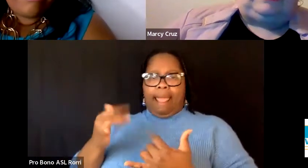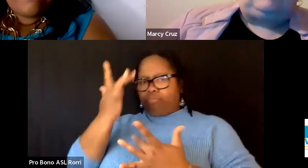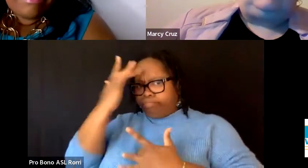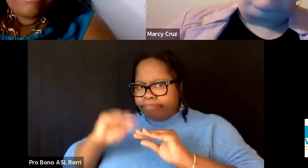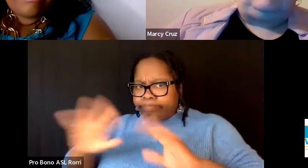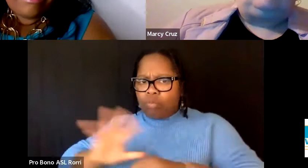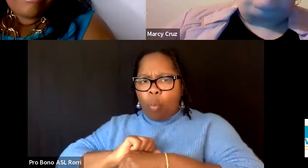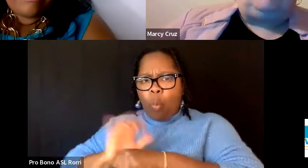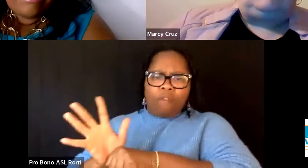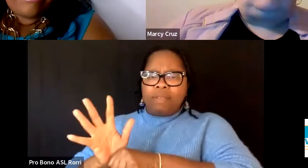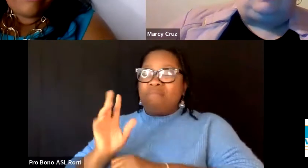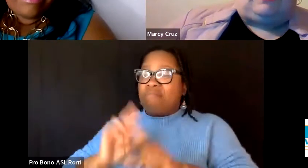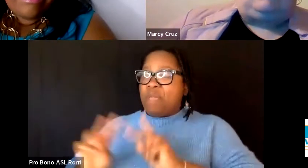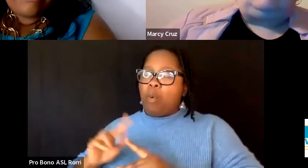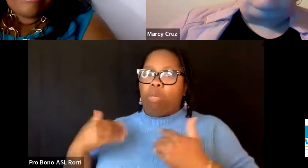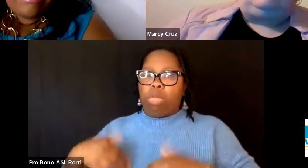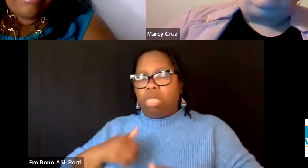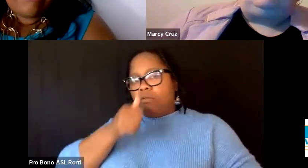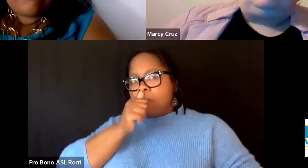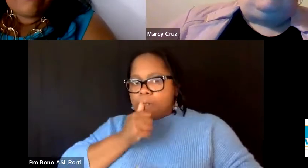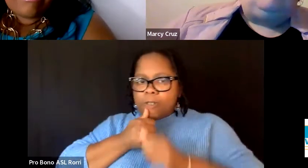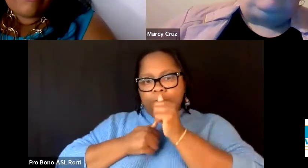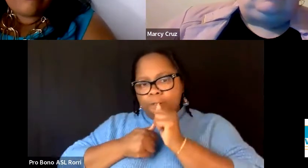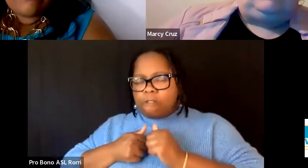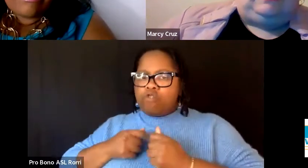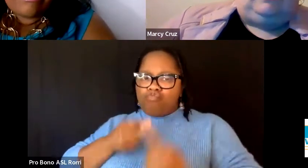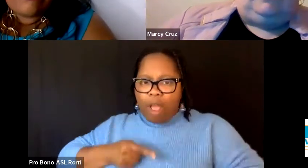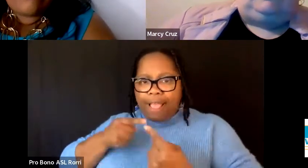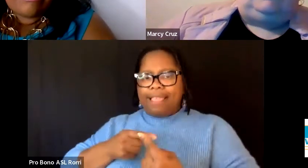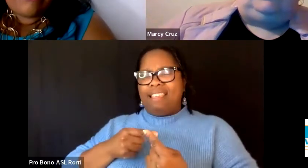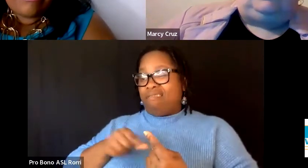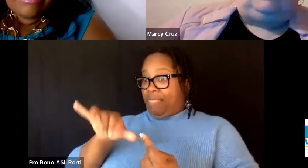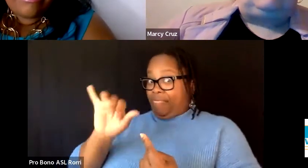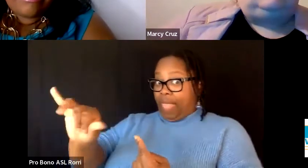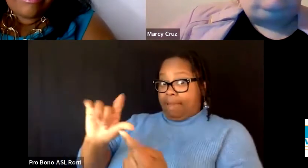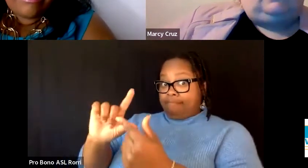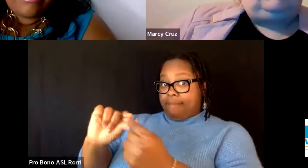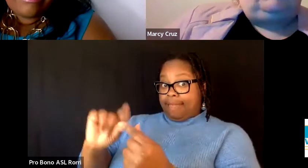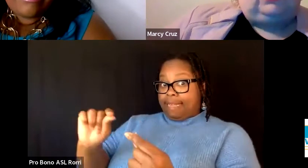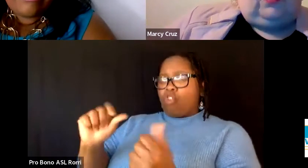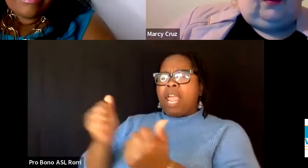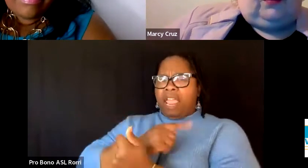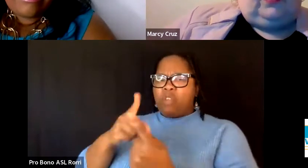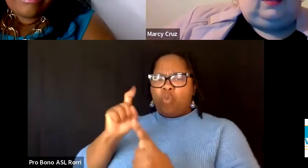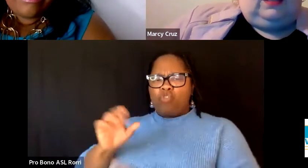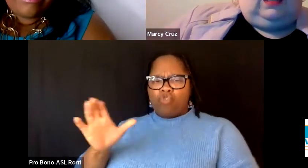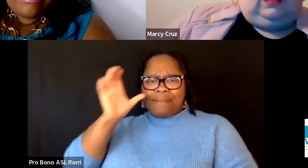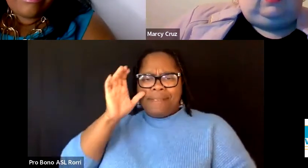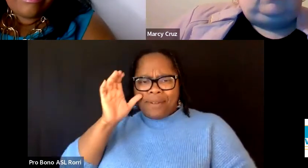struggling. And I just think that was a message that everyone needs to hear, not to give up, to push